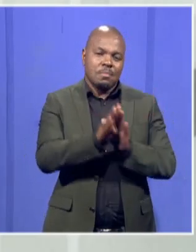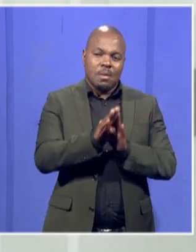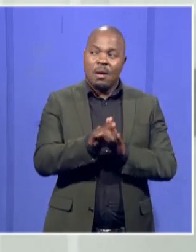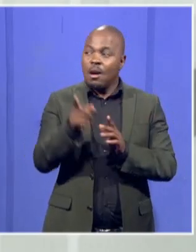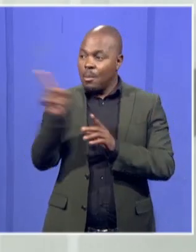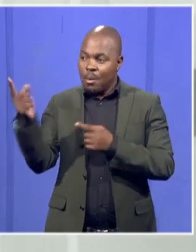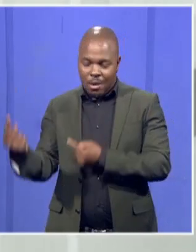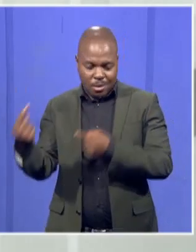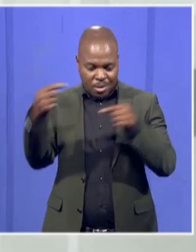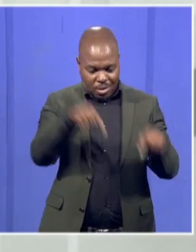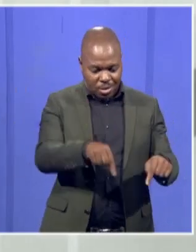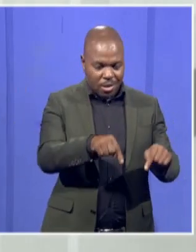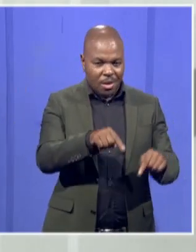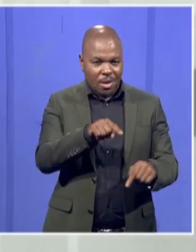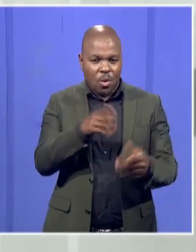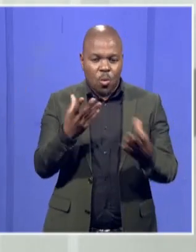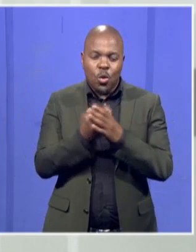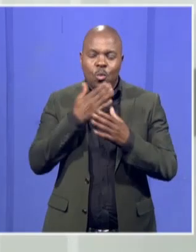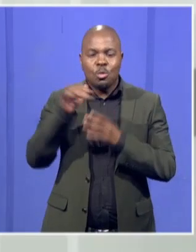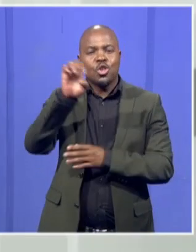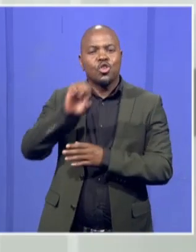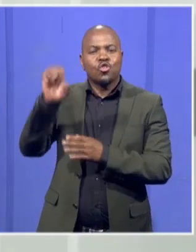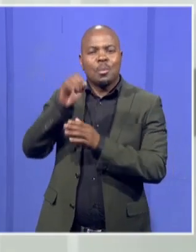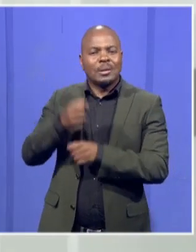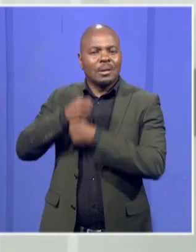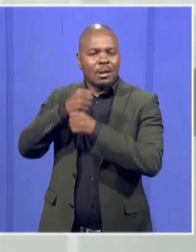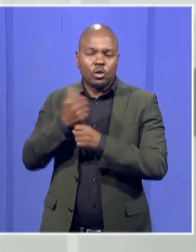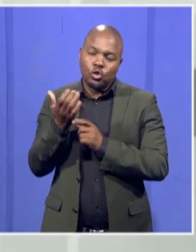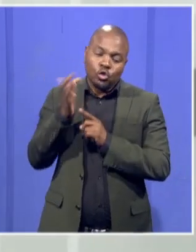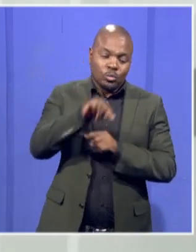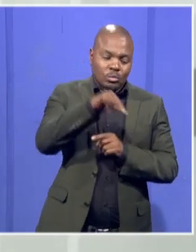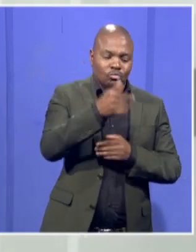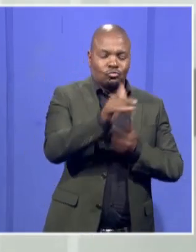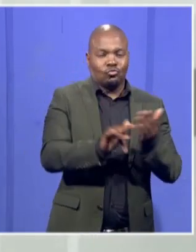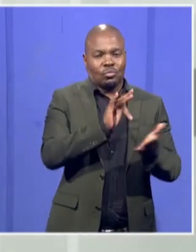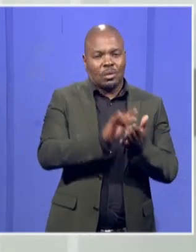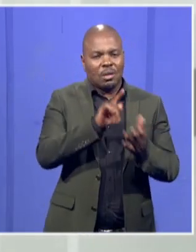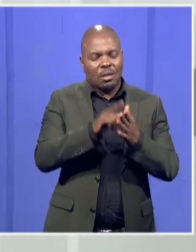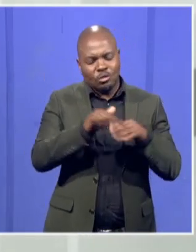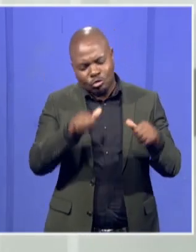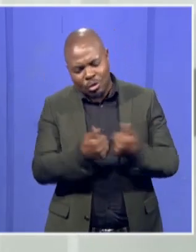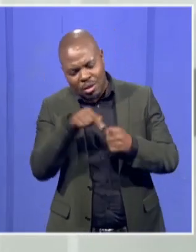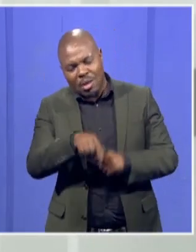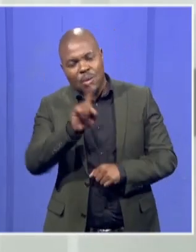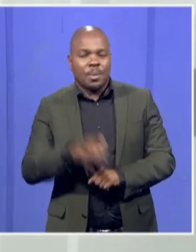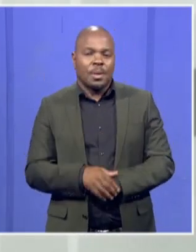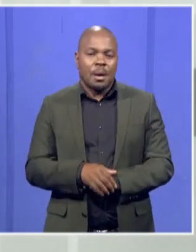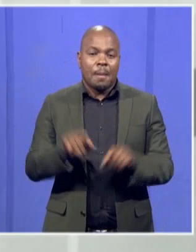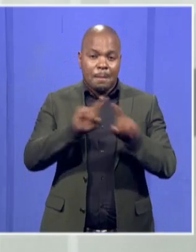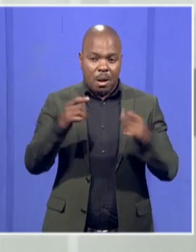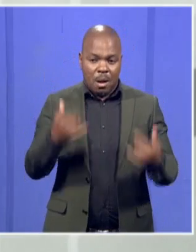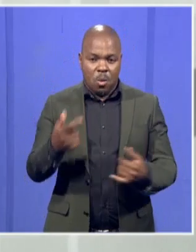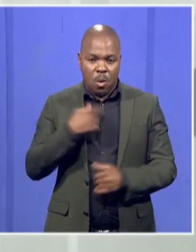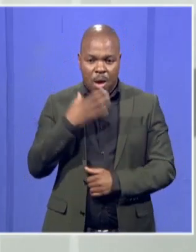that European delegation to show them this facility and the progress and also some challenges surrounding that. But I do have